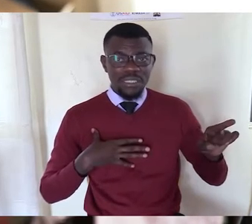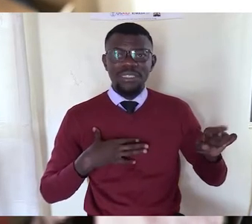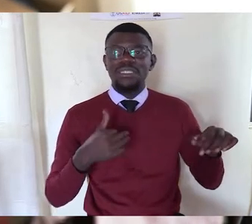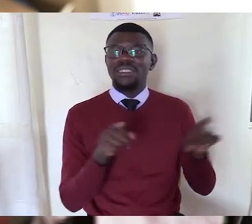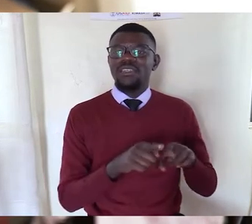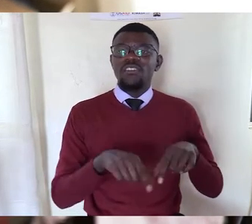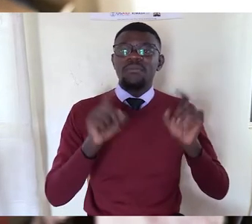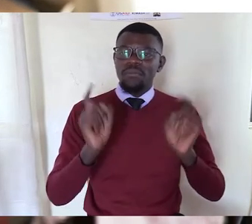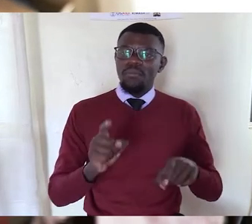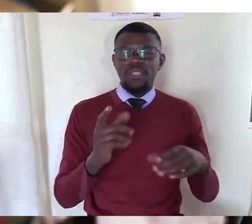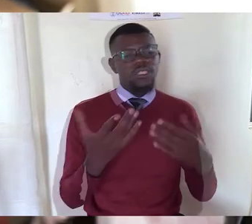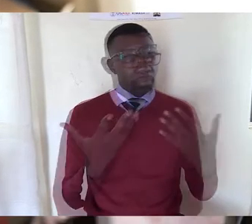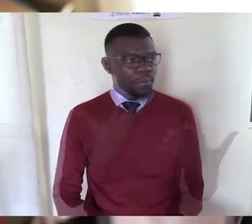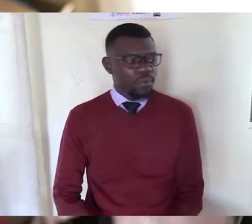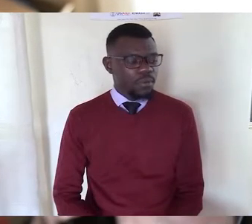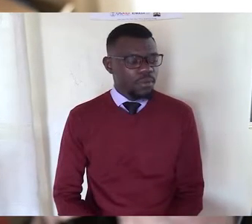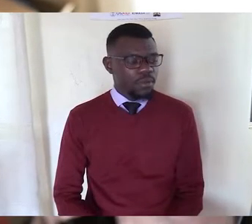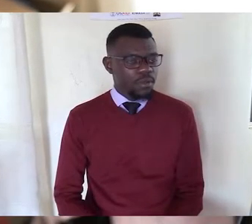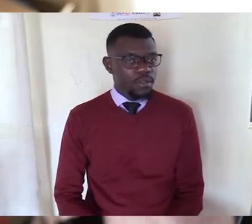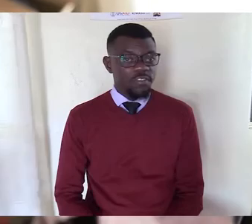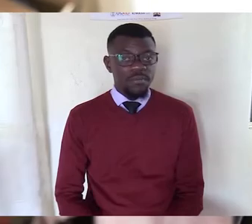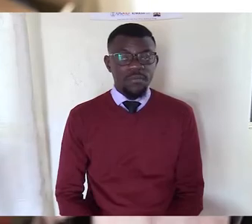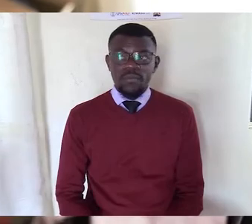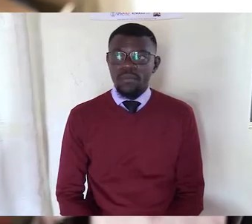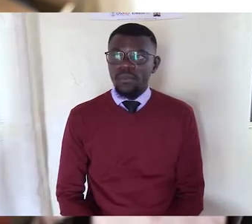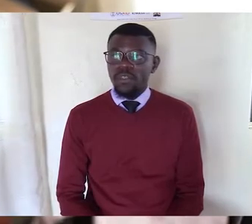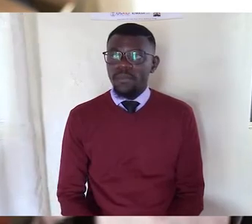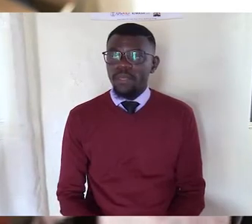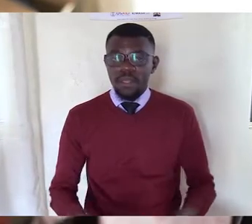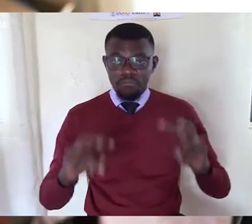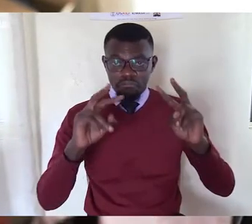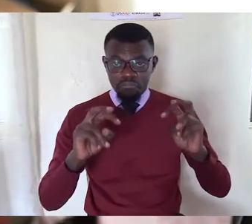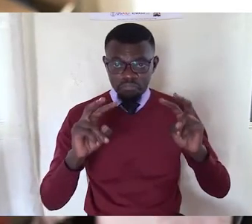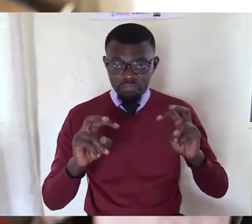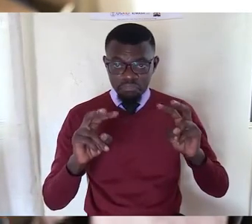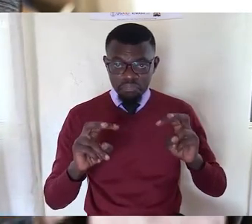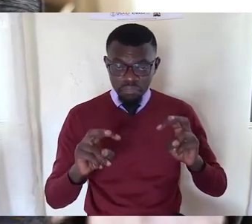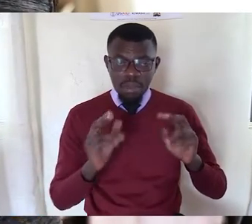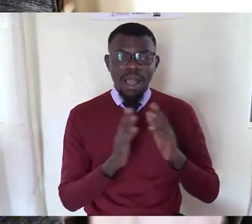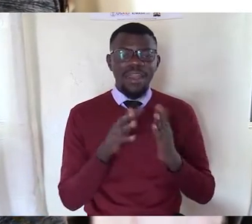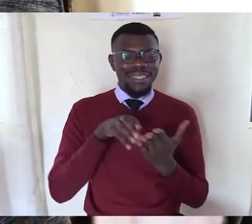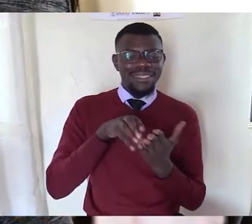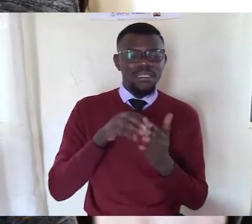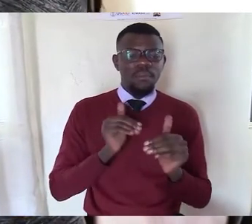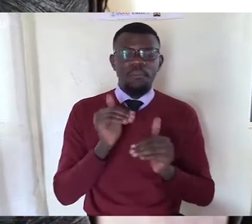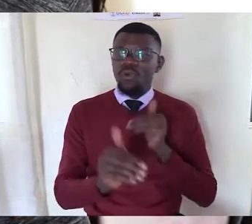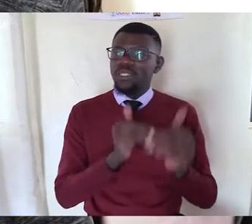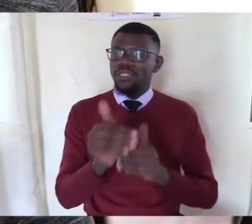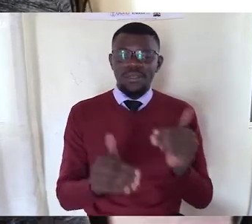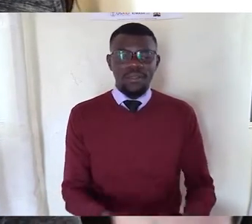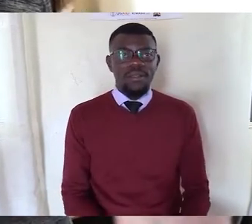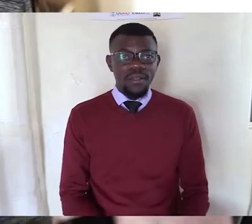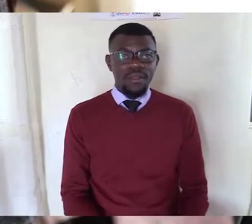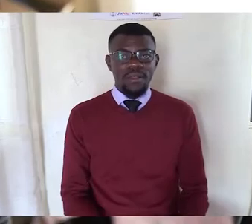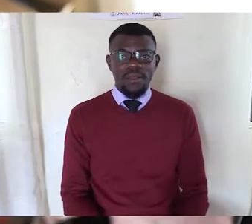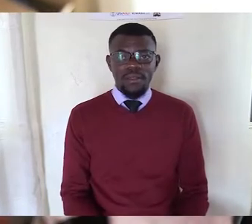held accountable. I can go to investigation and prosecution as well as the thematic area and just maybe scan